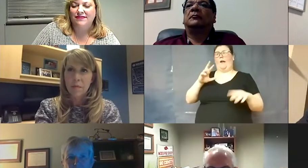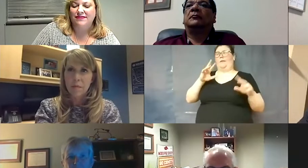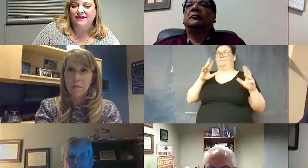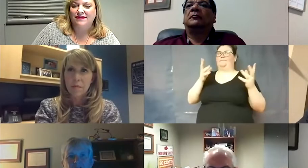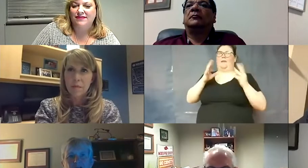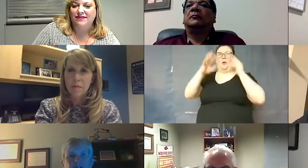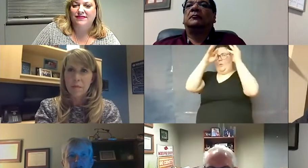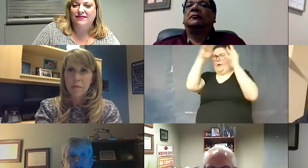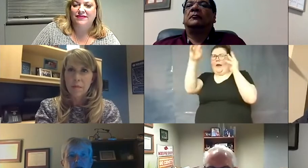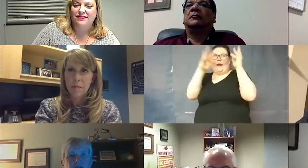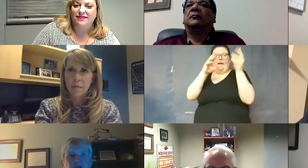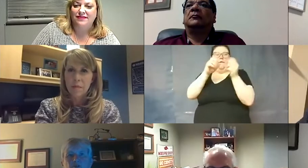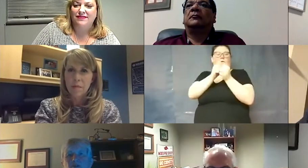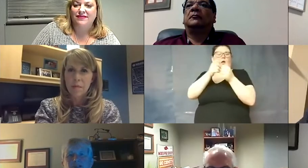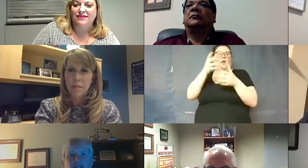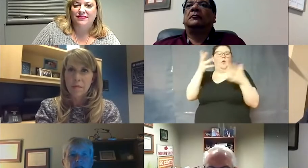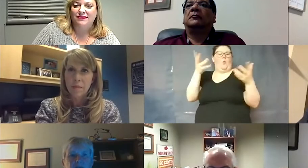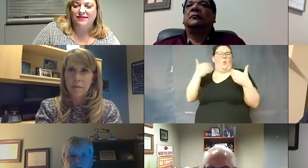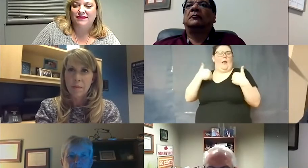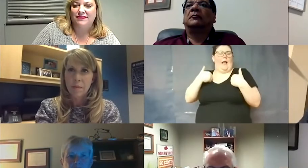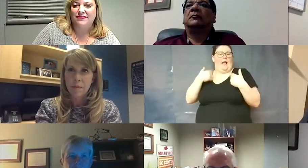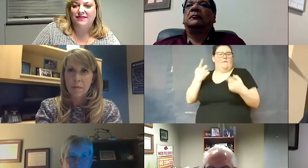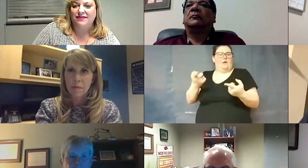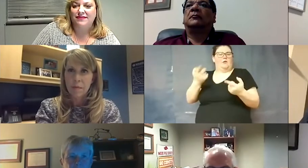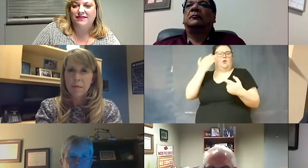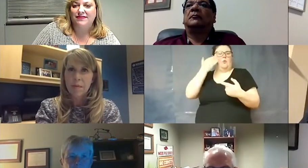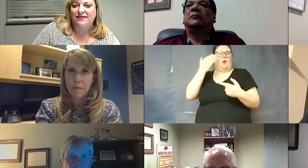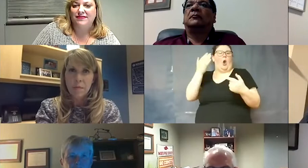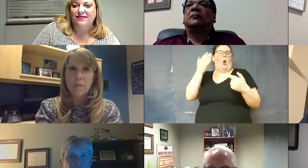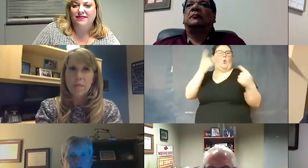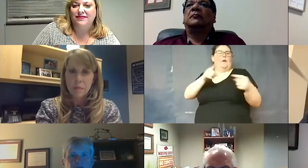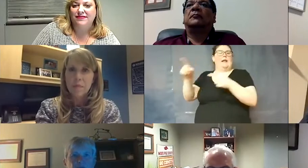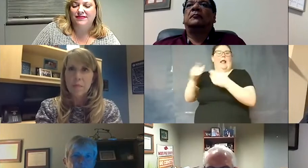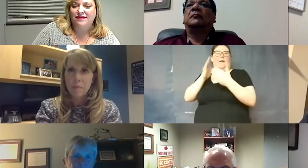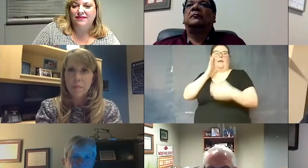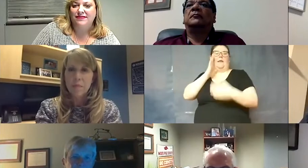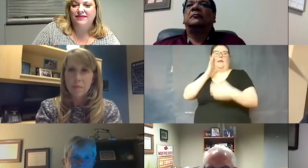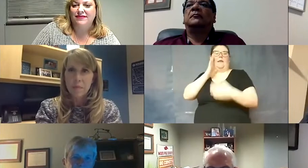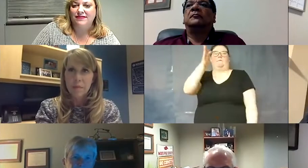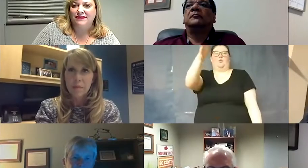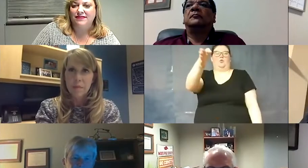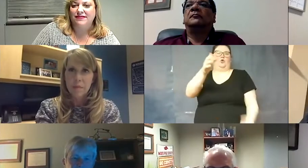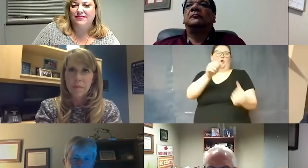have until we kind of know what's going to happen in the future with with covet